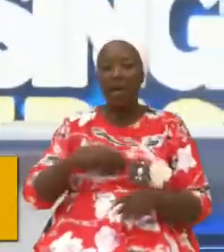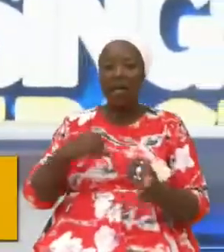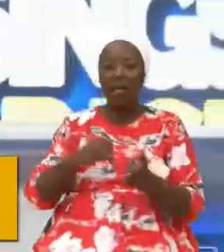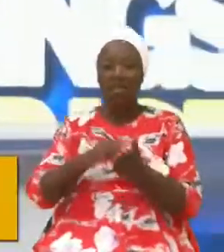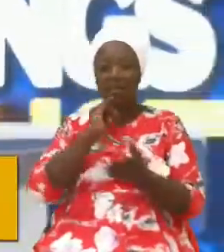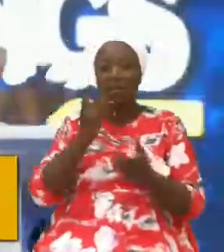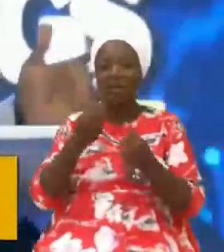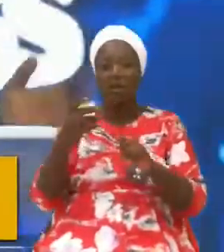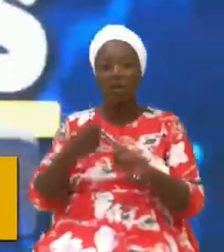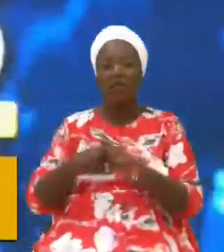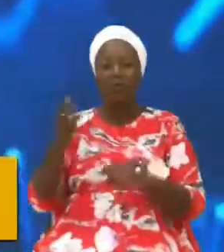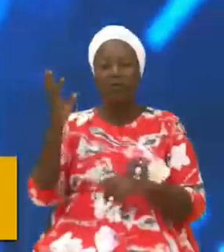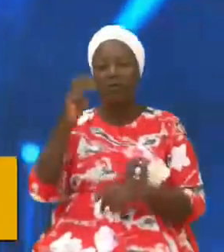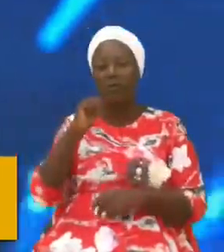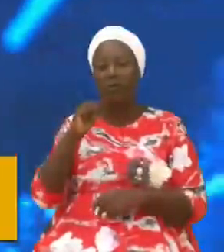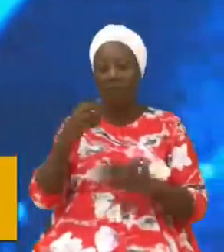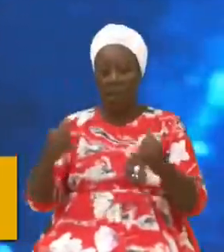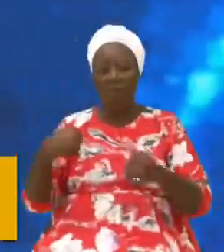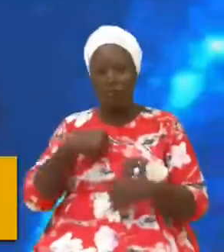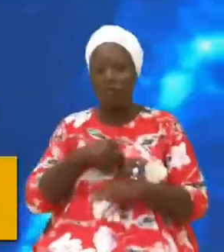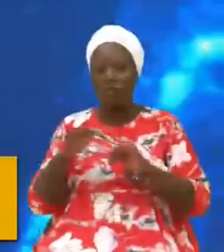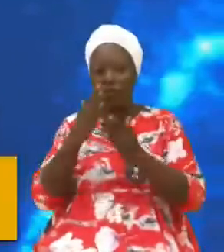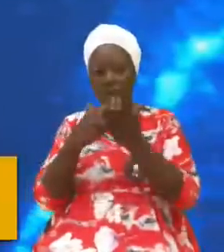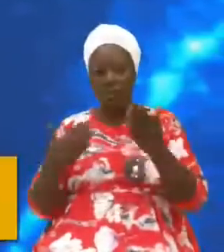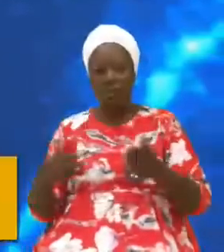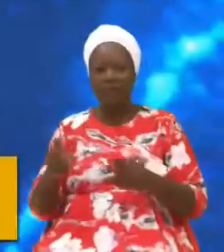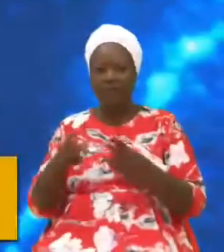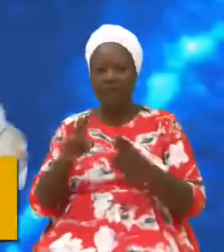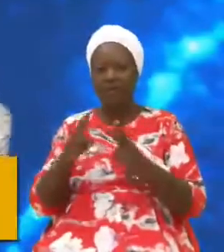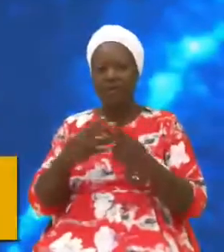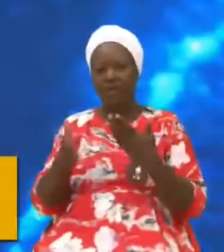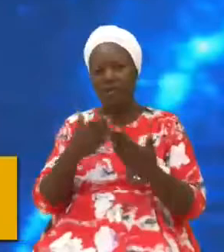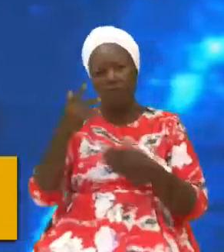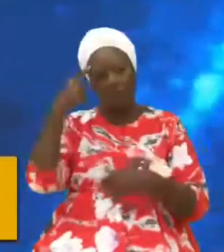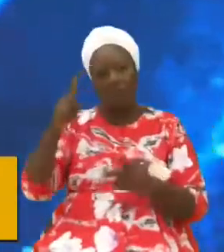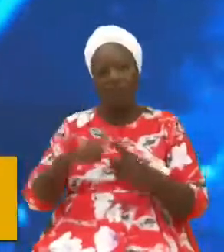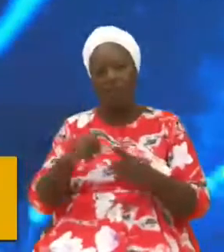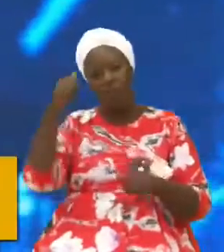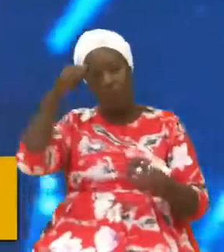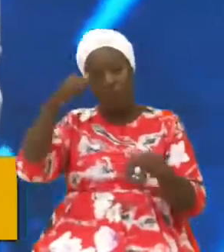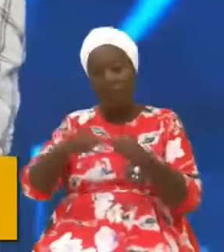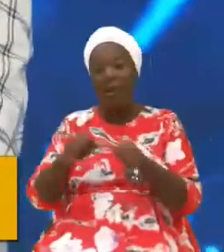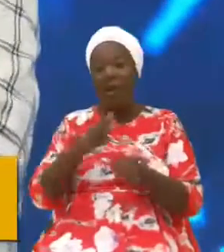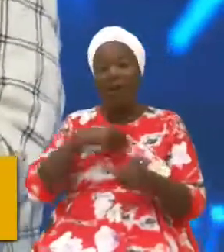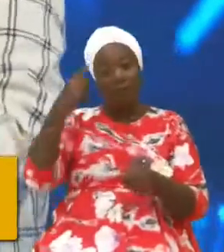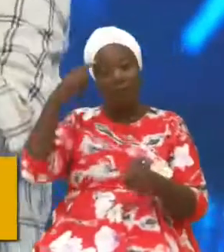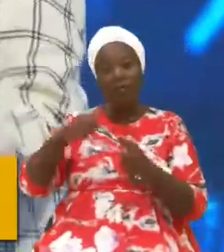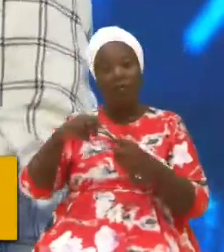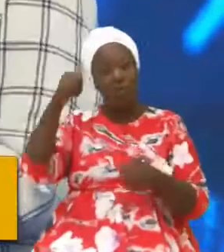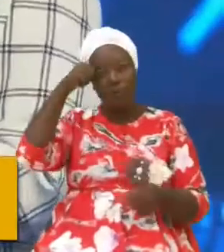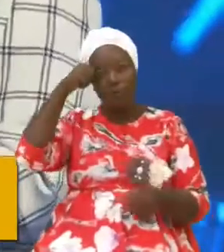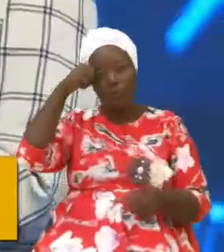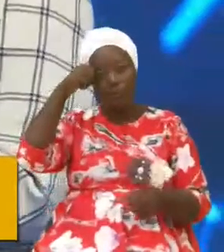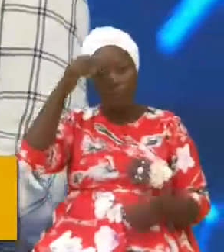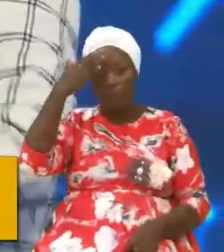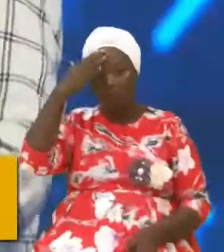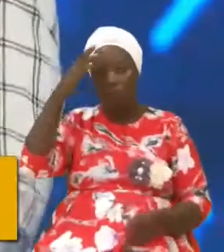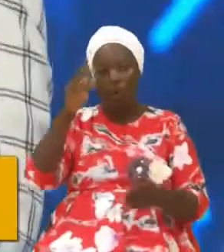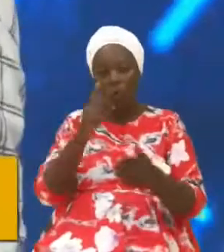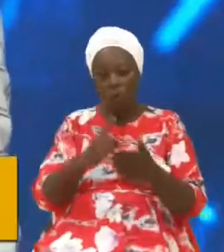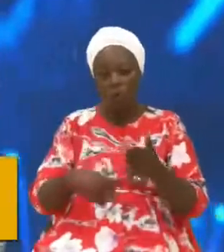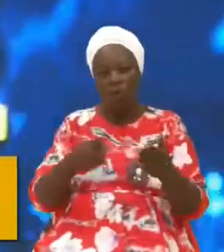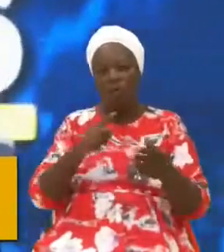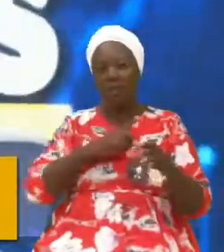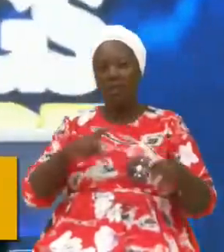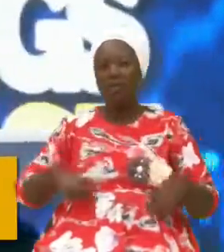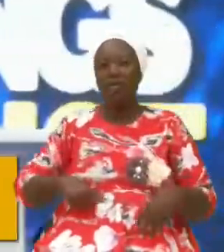is coming from him. Now, we're going to do something very simple for you to remember and